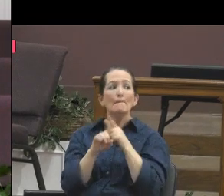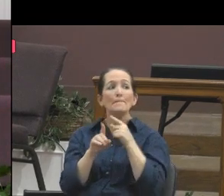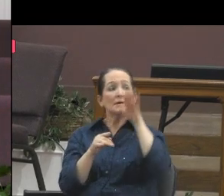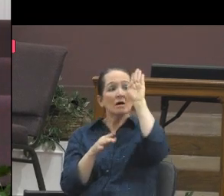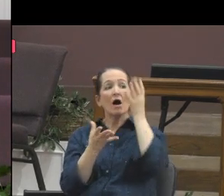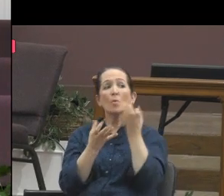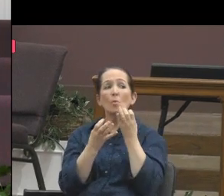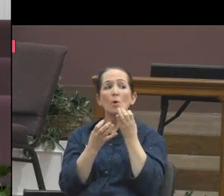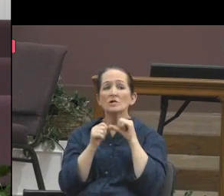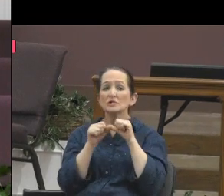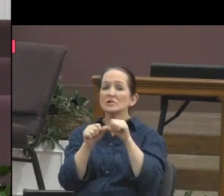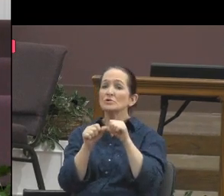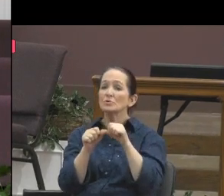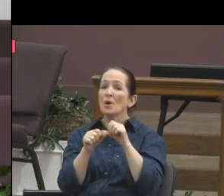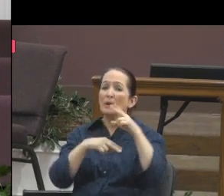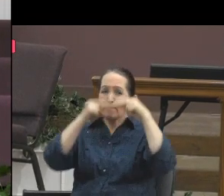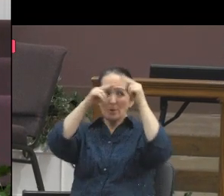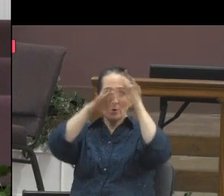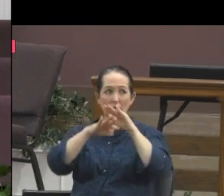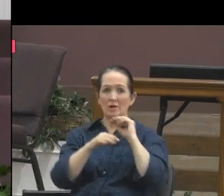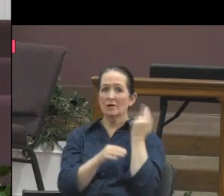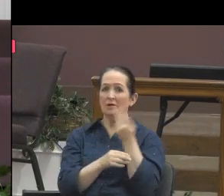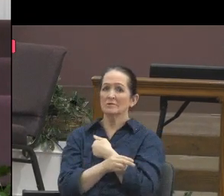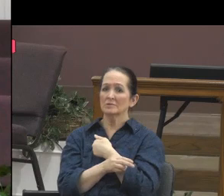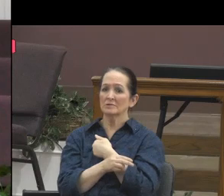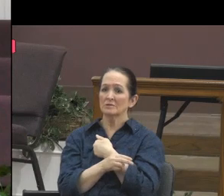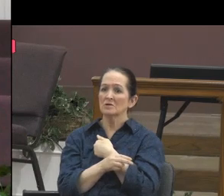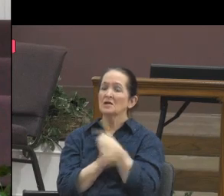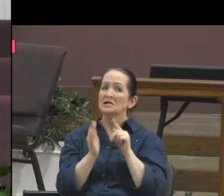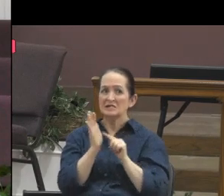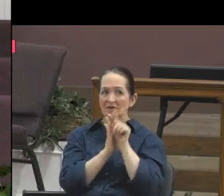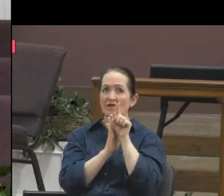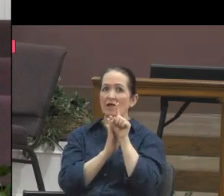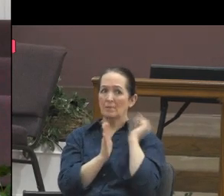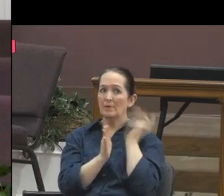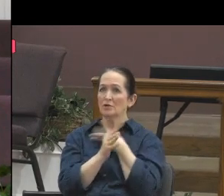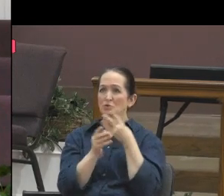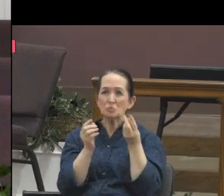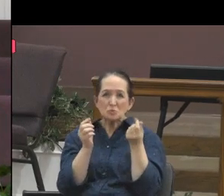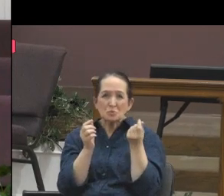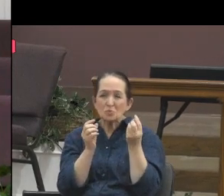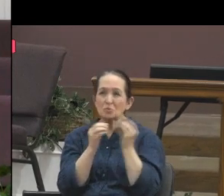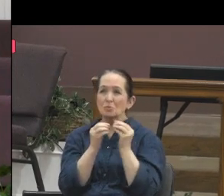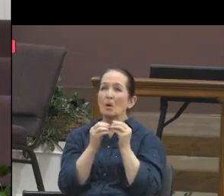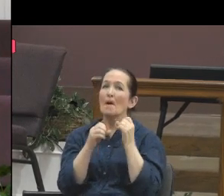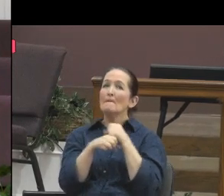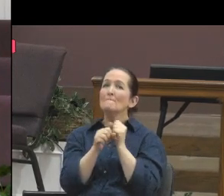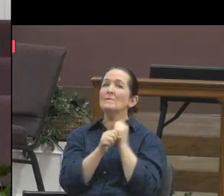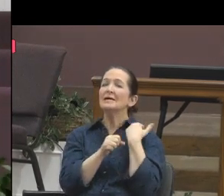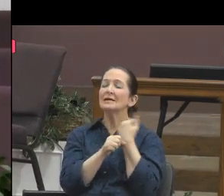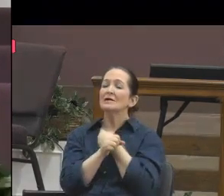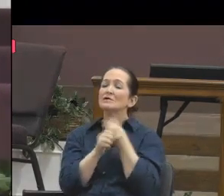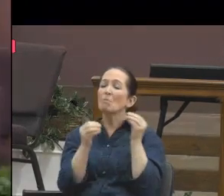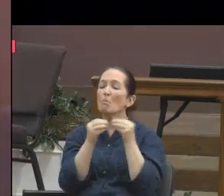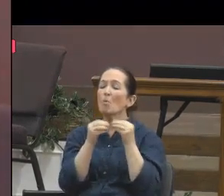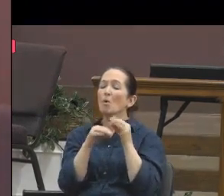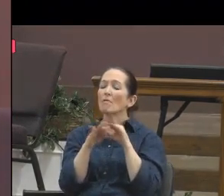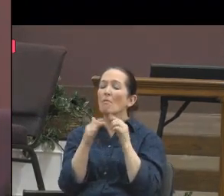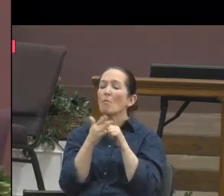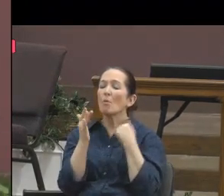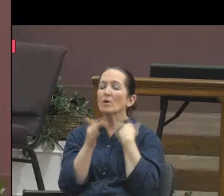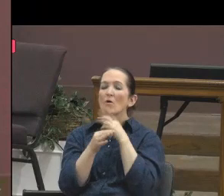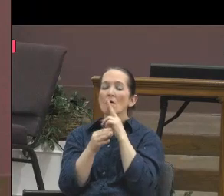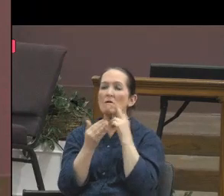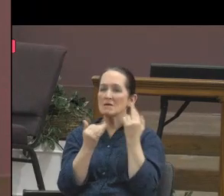God wants to continue to build on us, develop us a little bit more, make us even more than what we